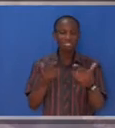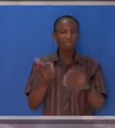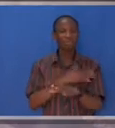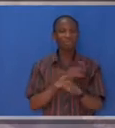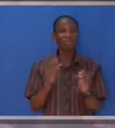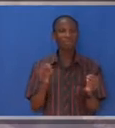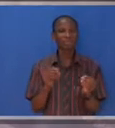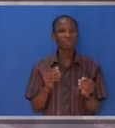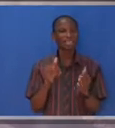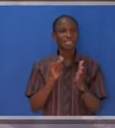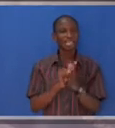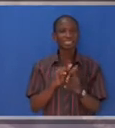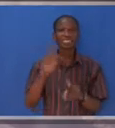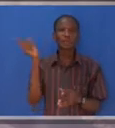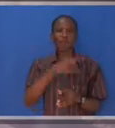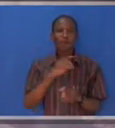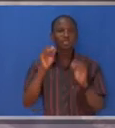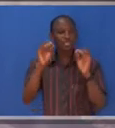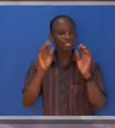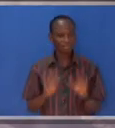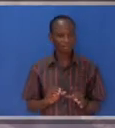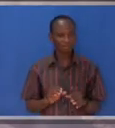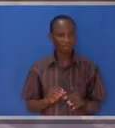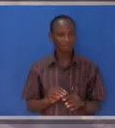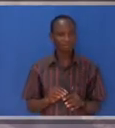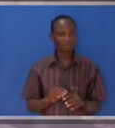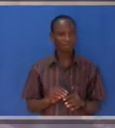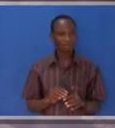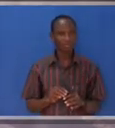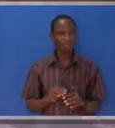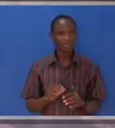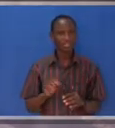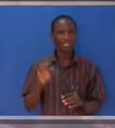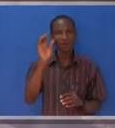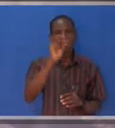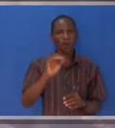esuma nsum nkyere kire. It is an occultic teaching